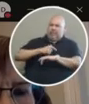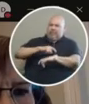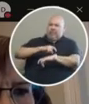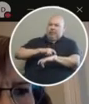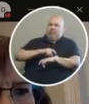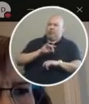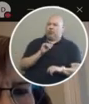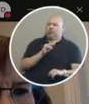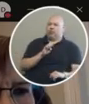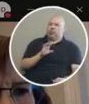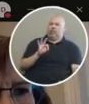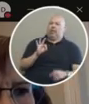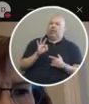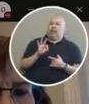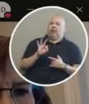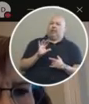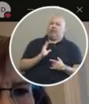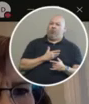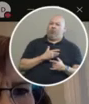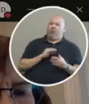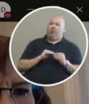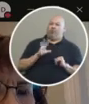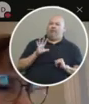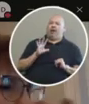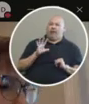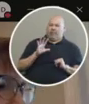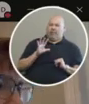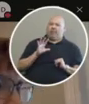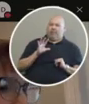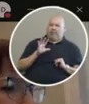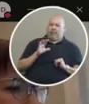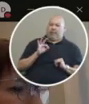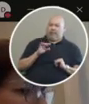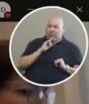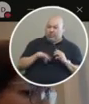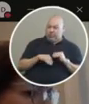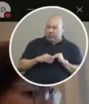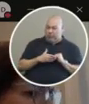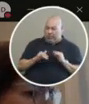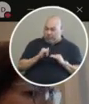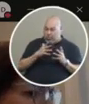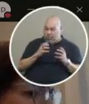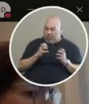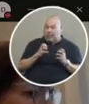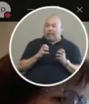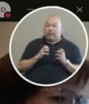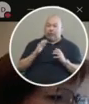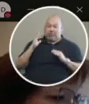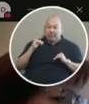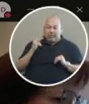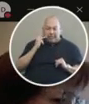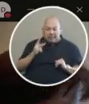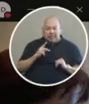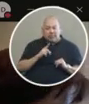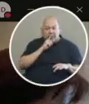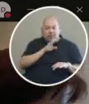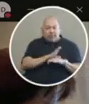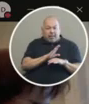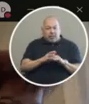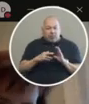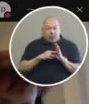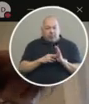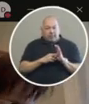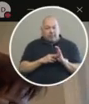of June 9th for item number 5, if there's additional things that you all are expecting to see, we committed to